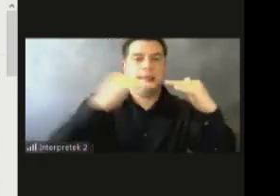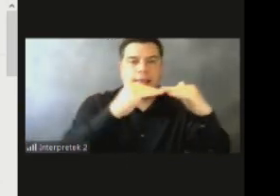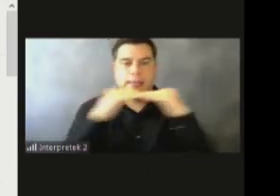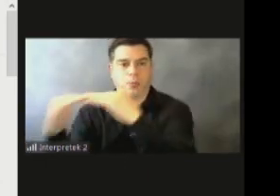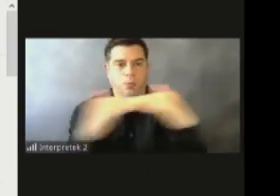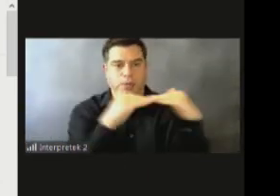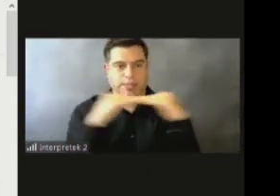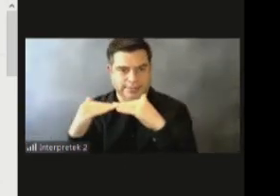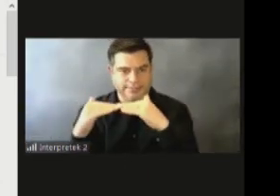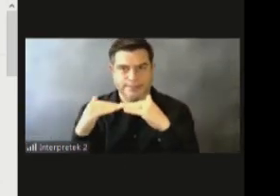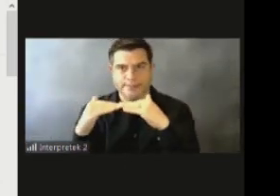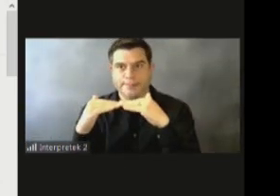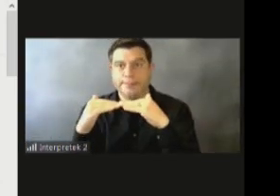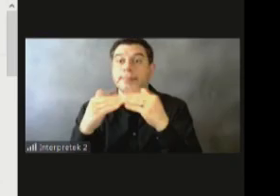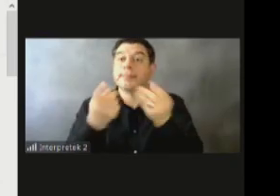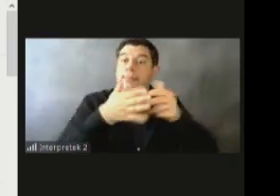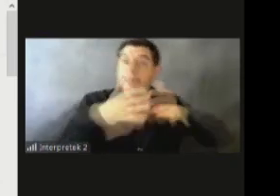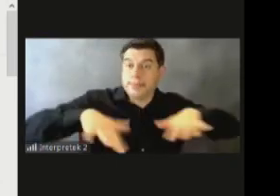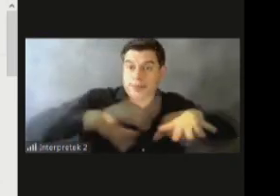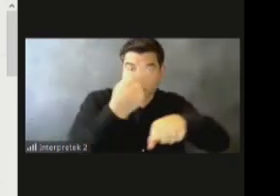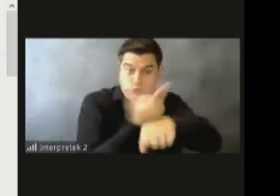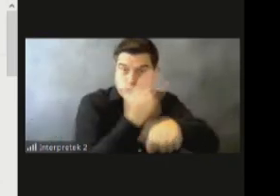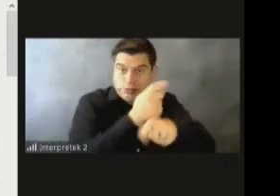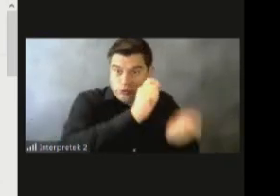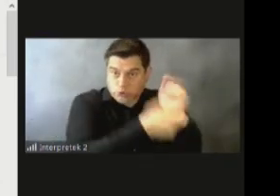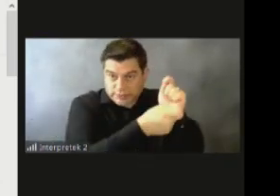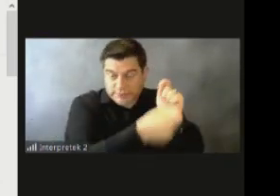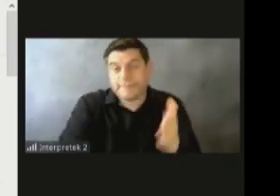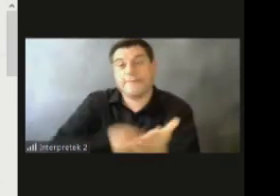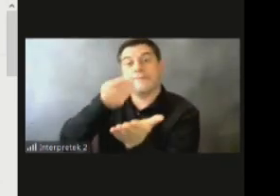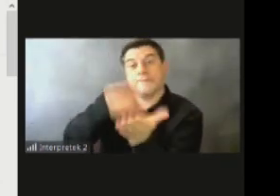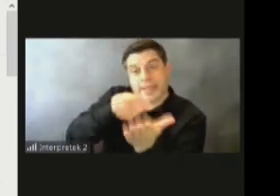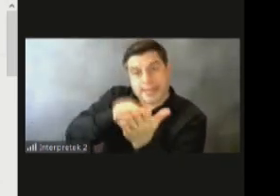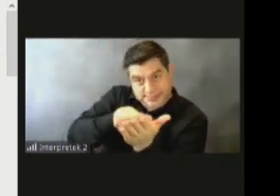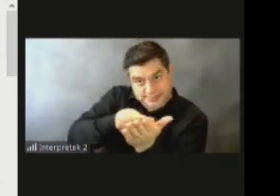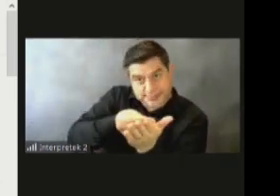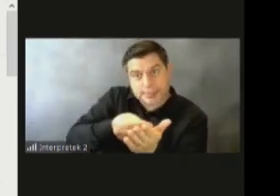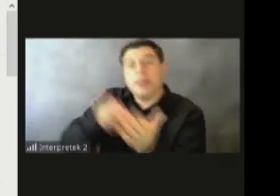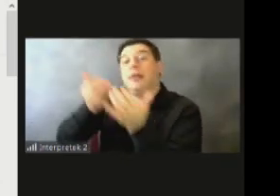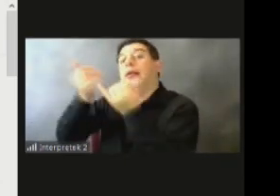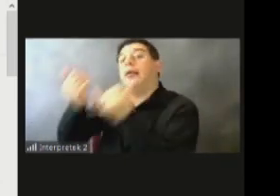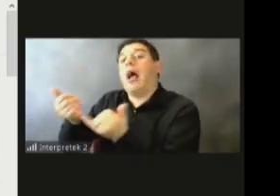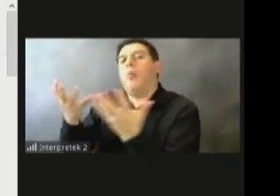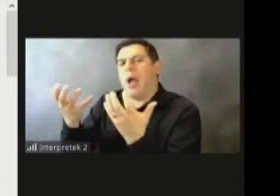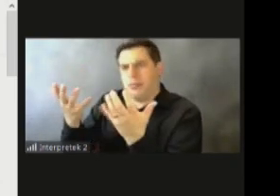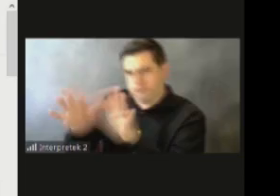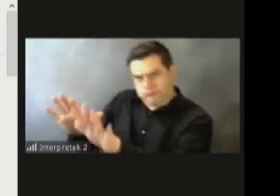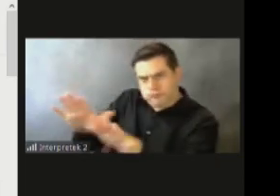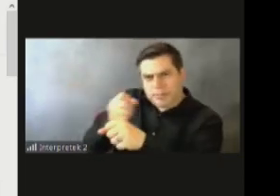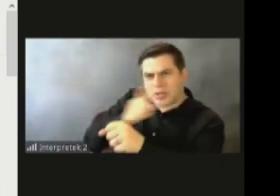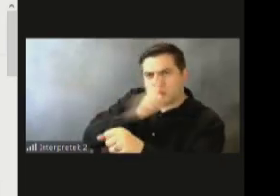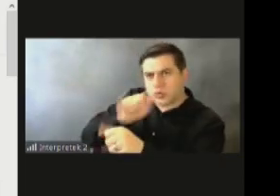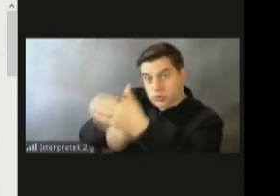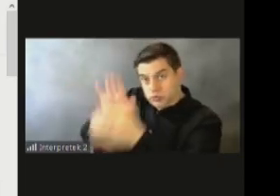use changes, you brought the finances to bear, and you want to make sure that what's produced stays affordable in